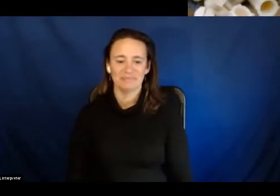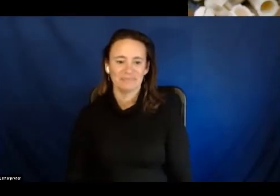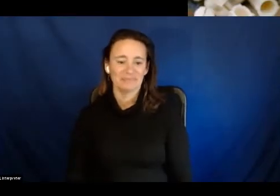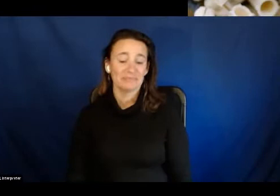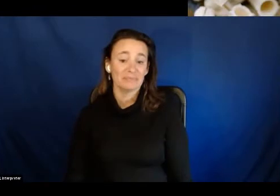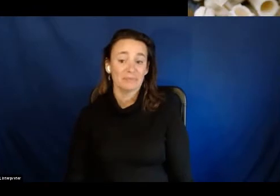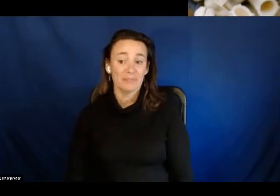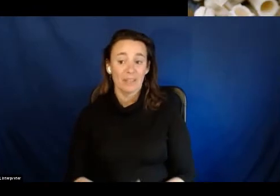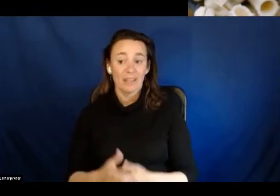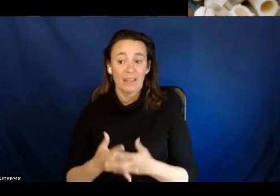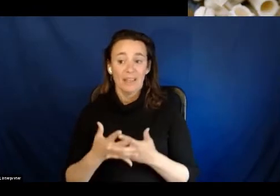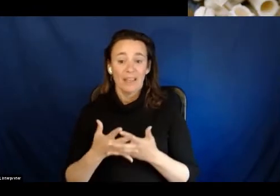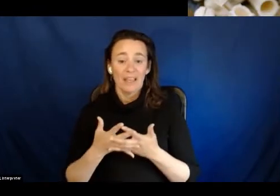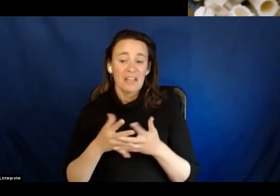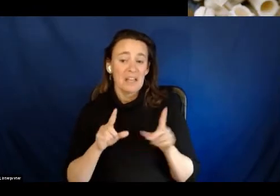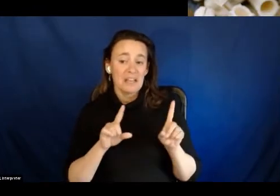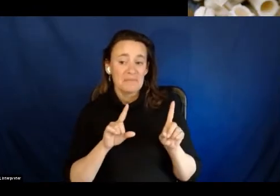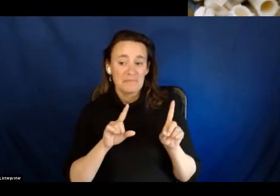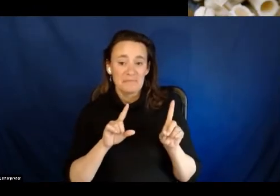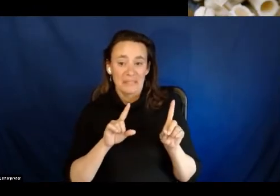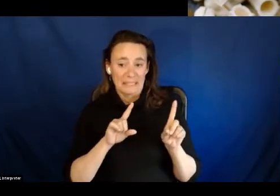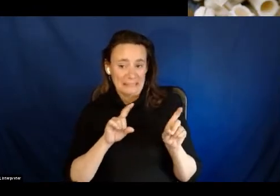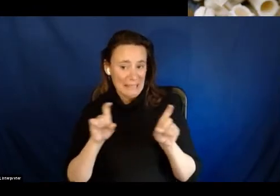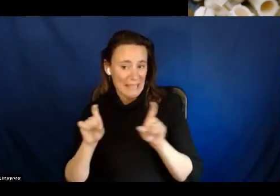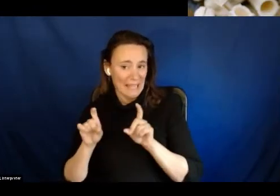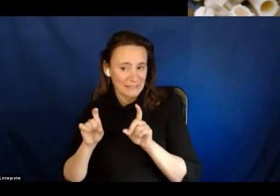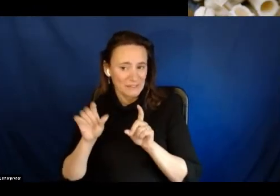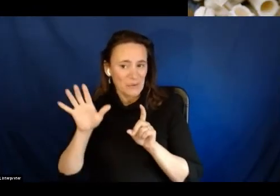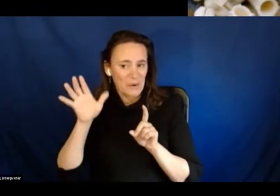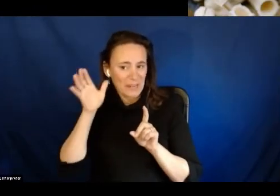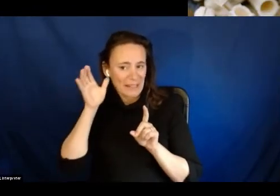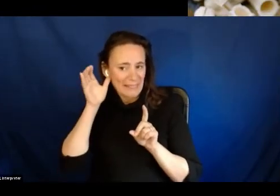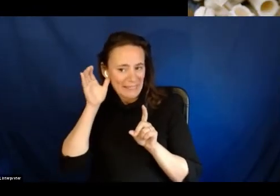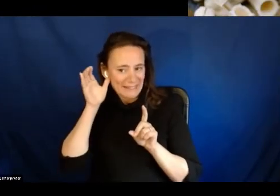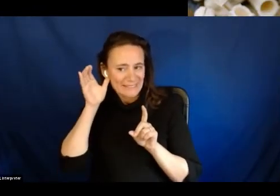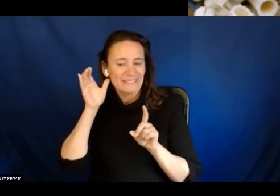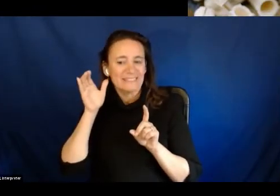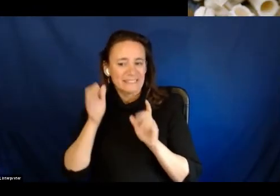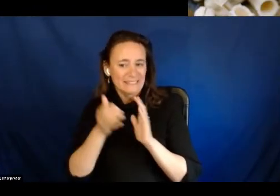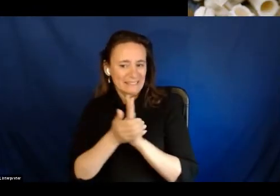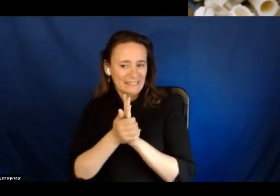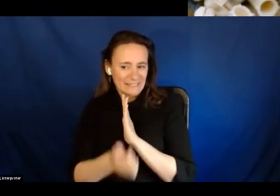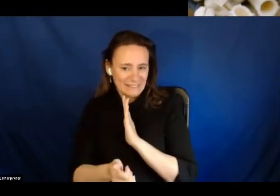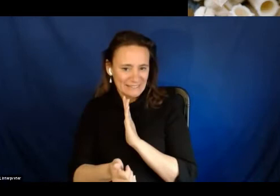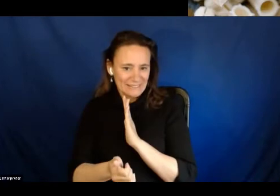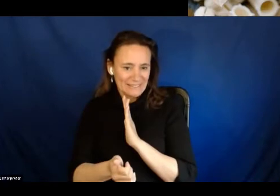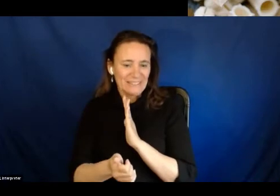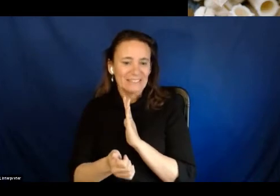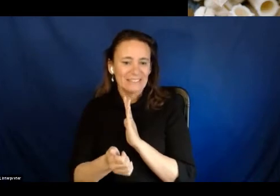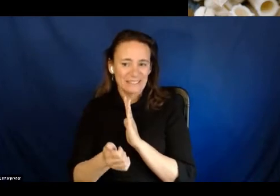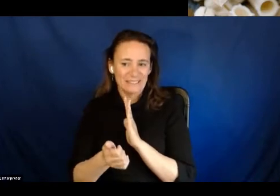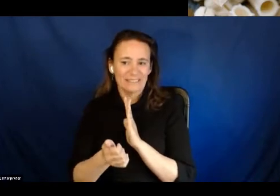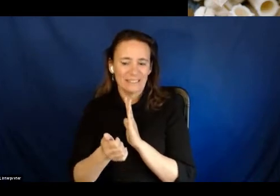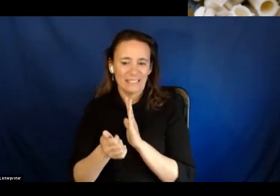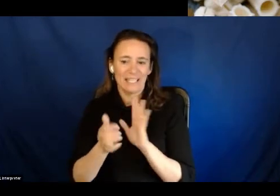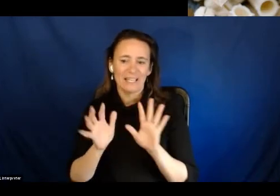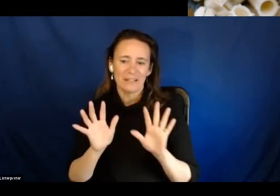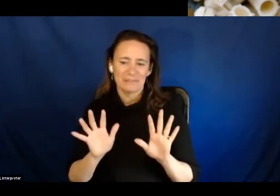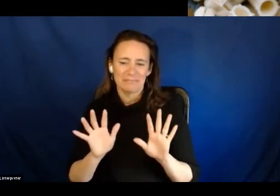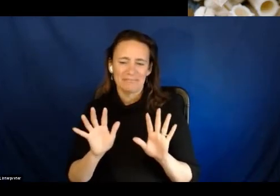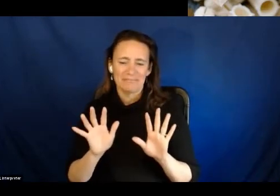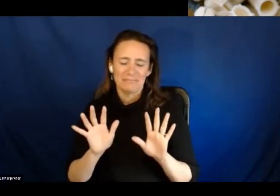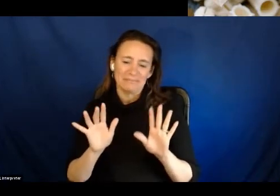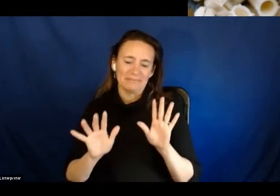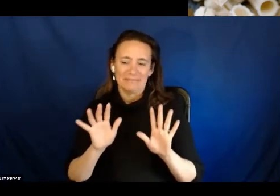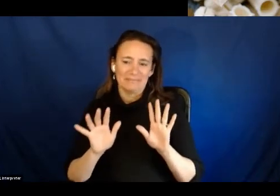So just to test everyone's listening skills, we need to make, I have